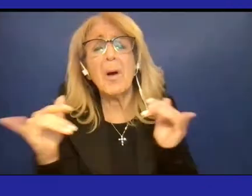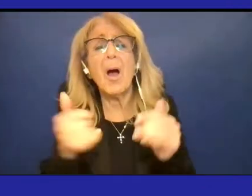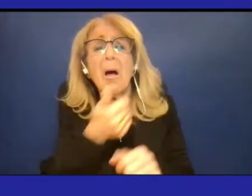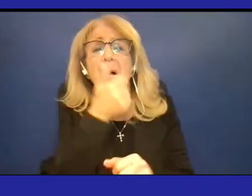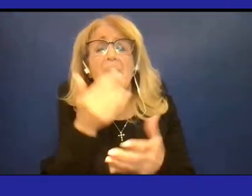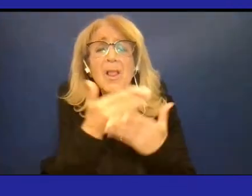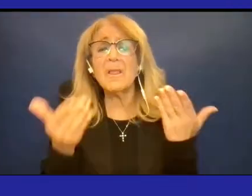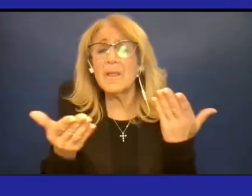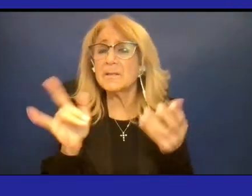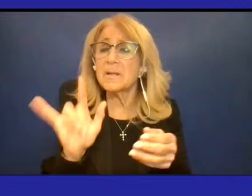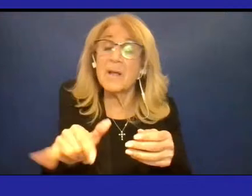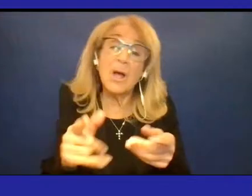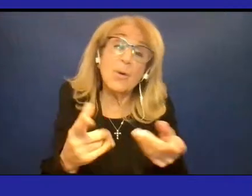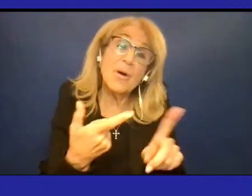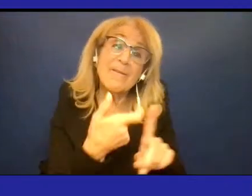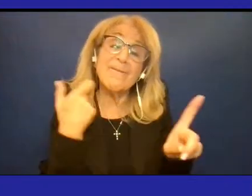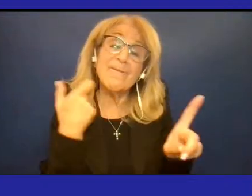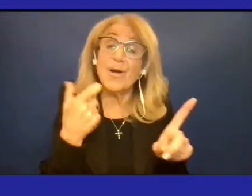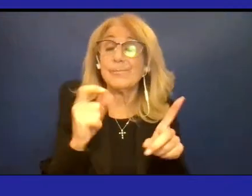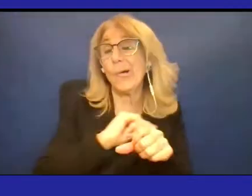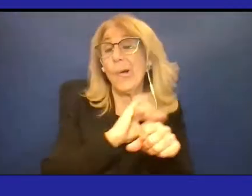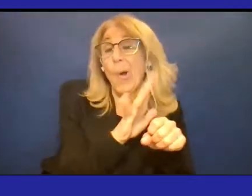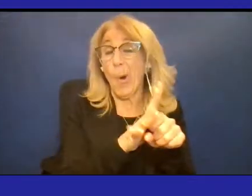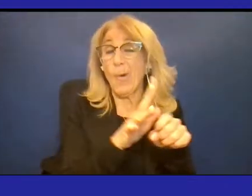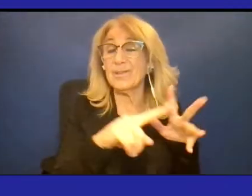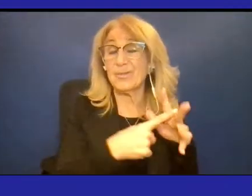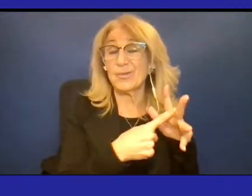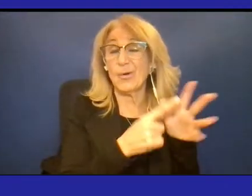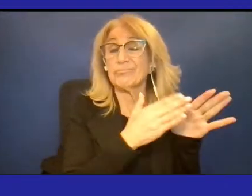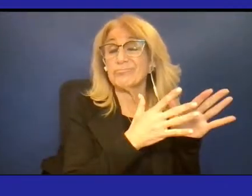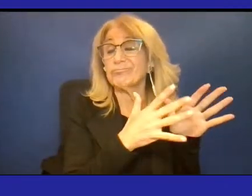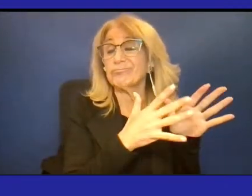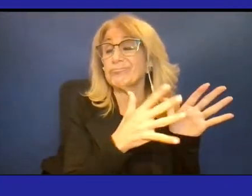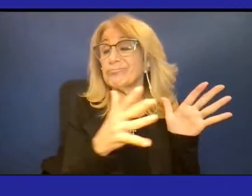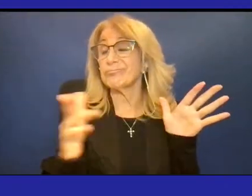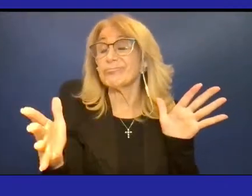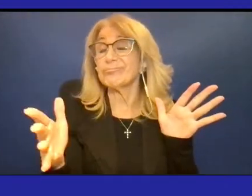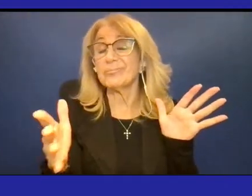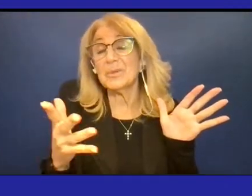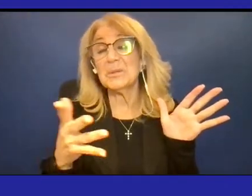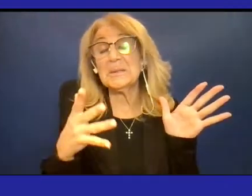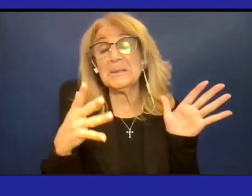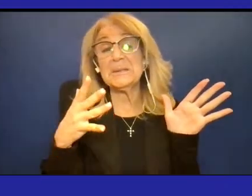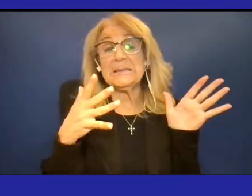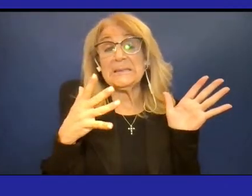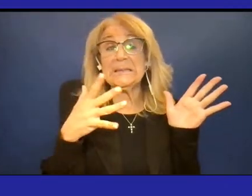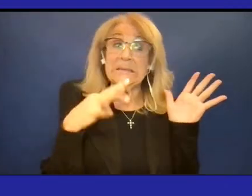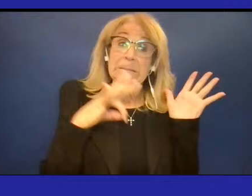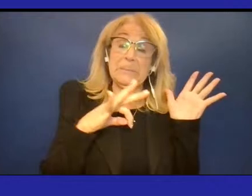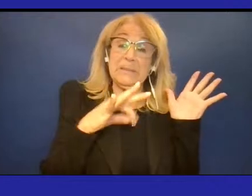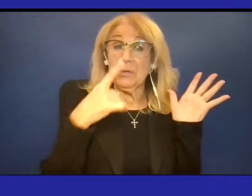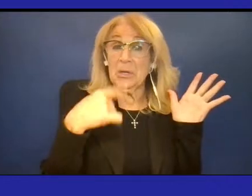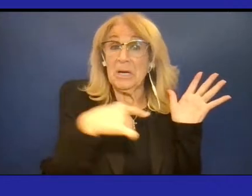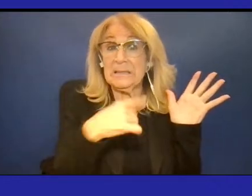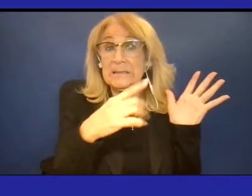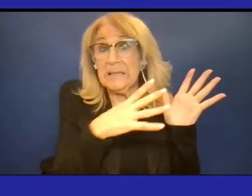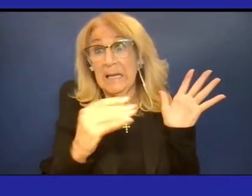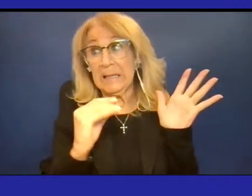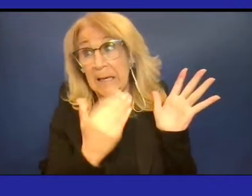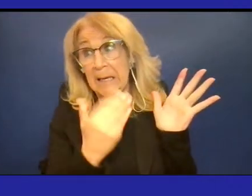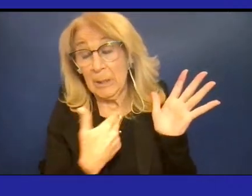were born out of the COVID crisis and have been advantageous not just to us, but to our patients. Those are our priorities.